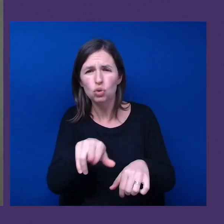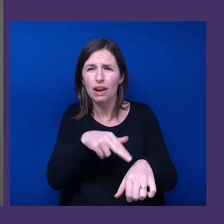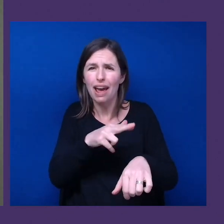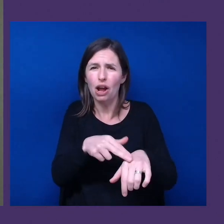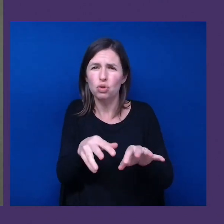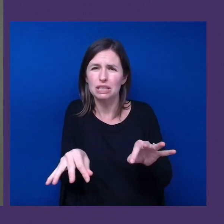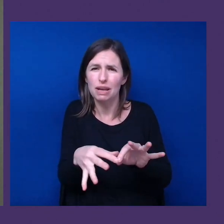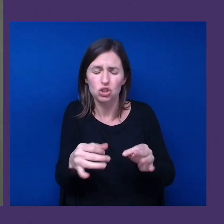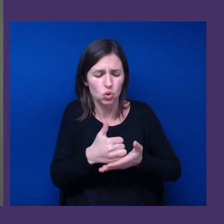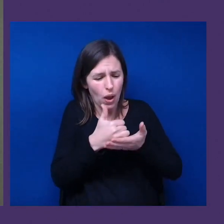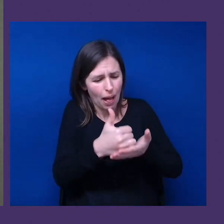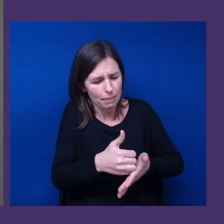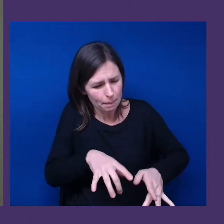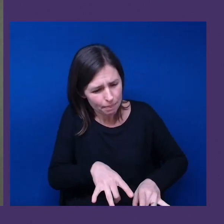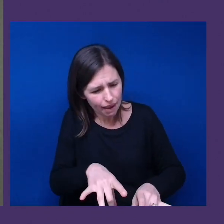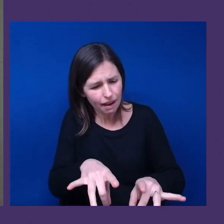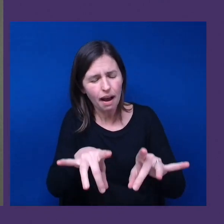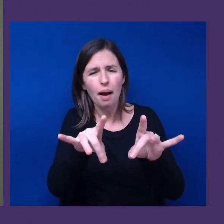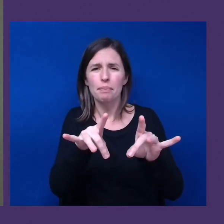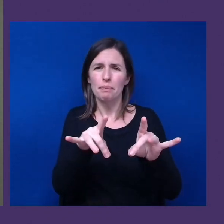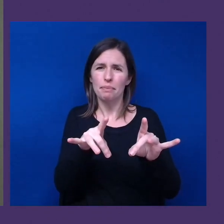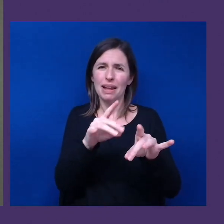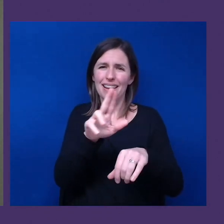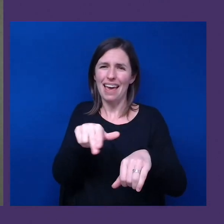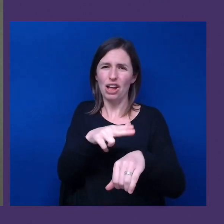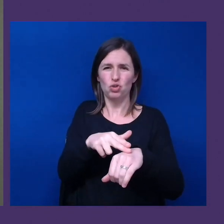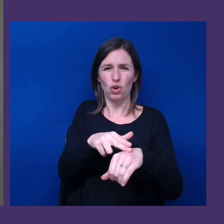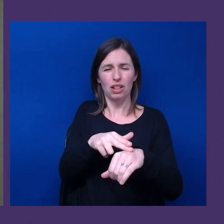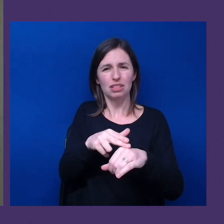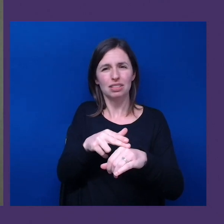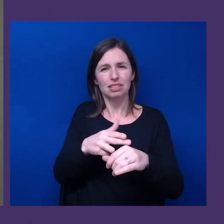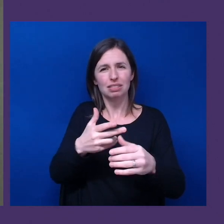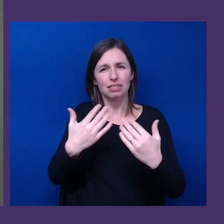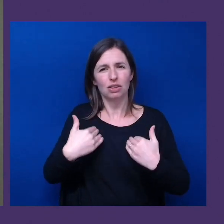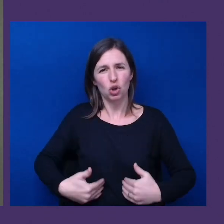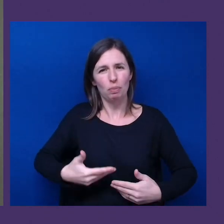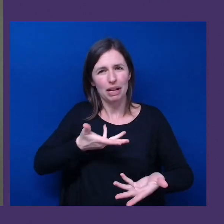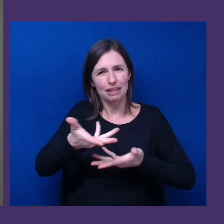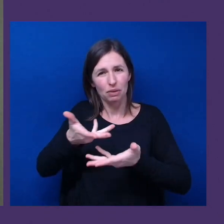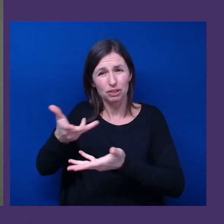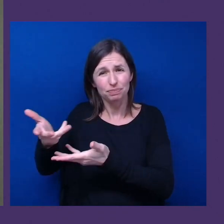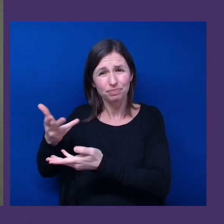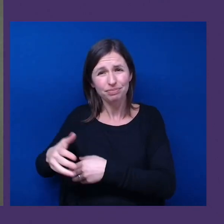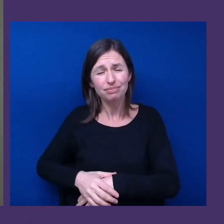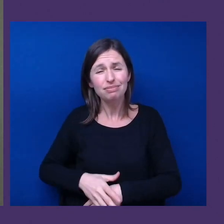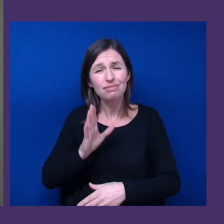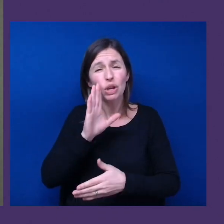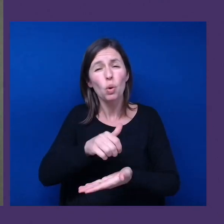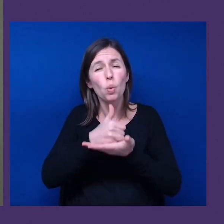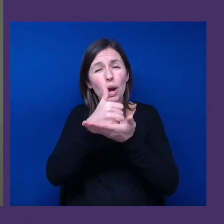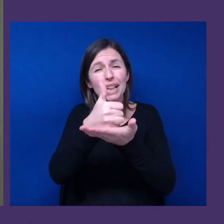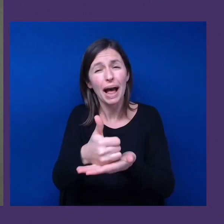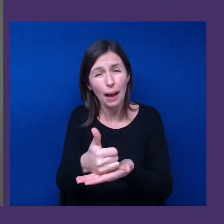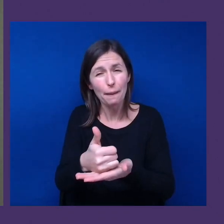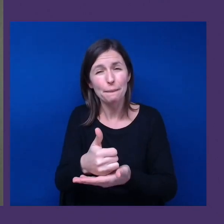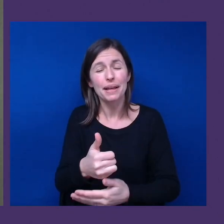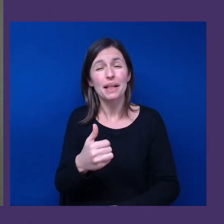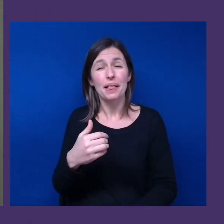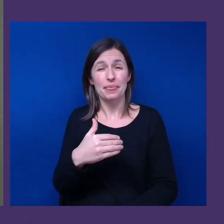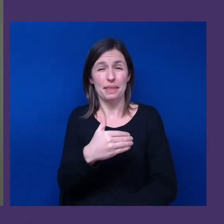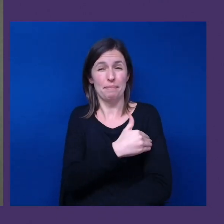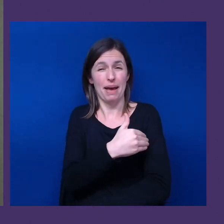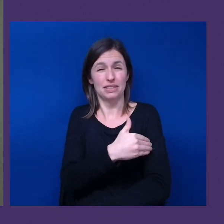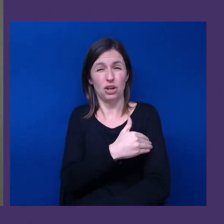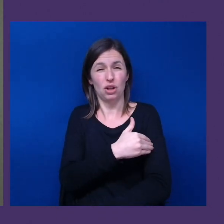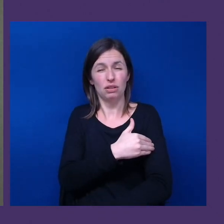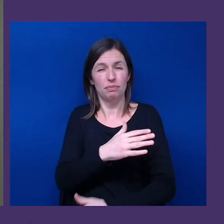spoken language. Practice could help strengthen the muscle tone of the tongue for kids with Down syndrome. That's where they have the